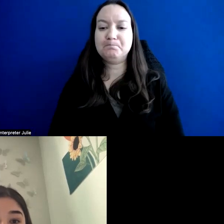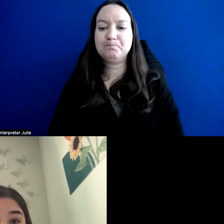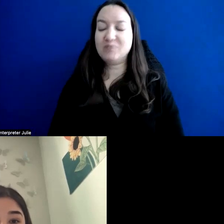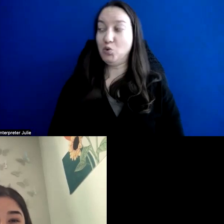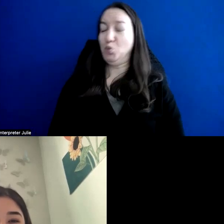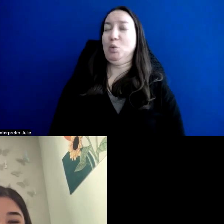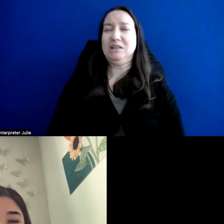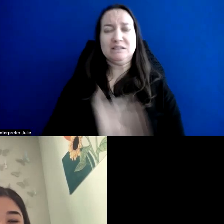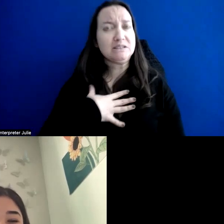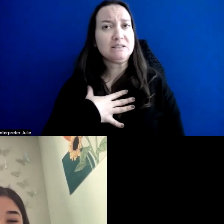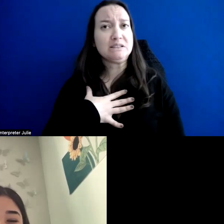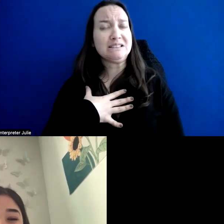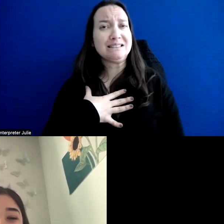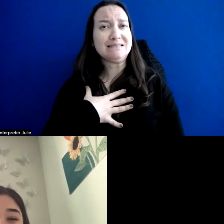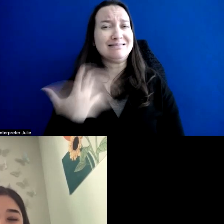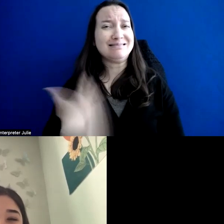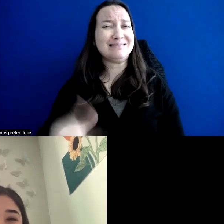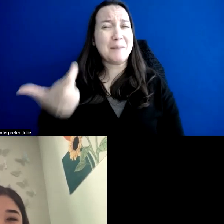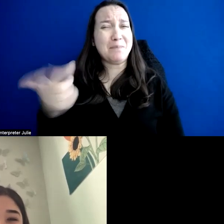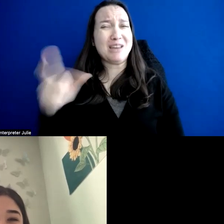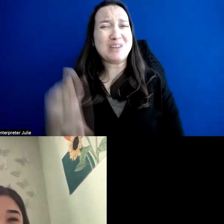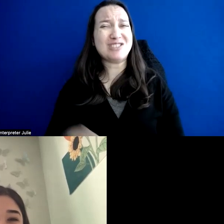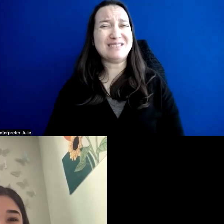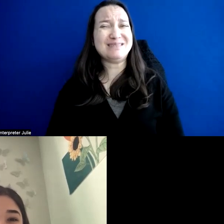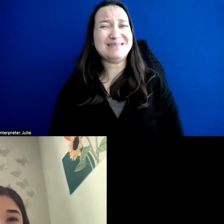Phew, that's a big question. How